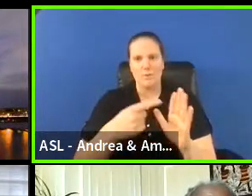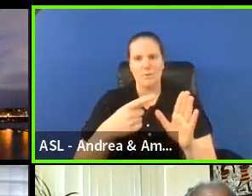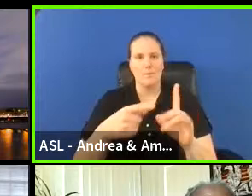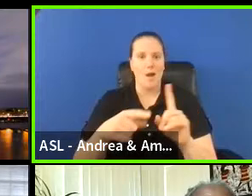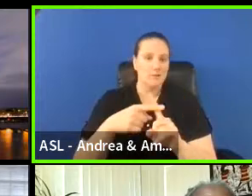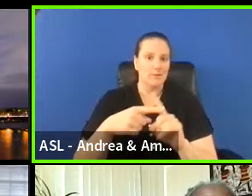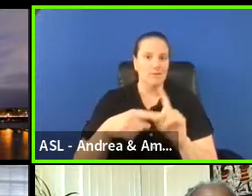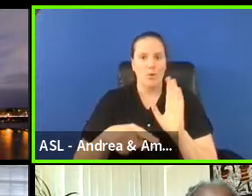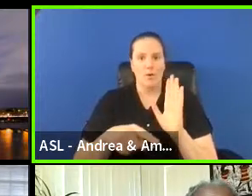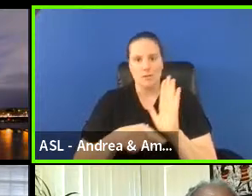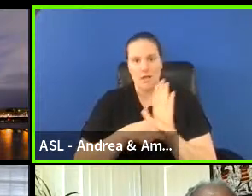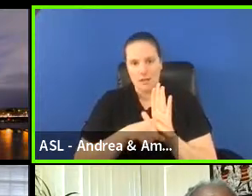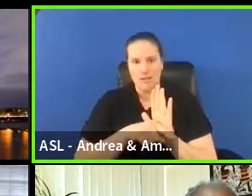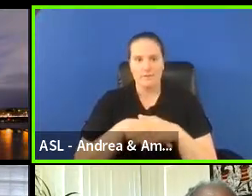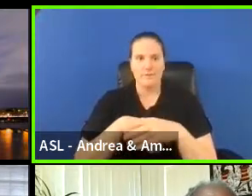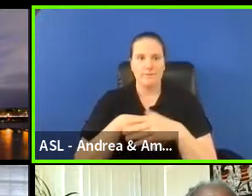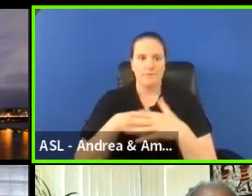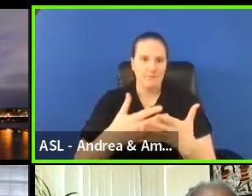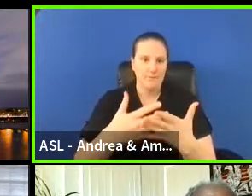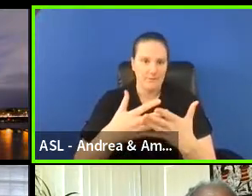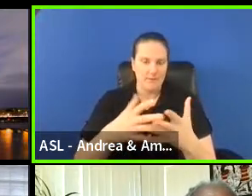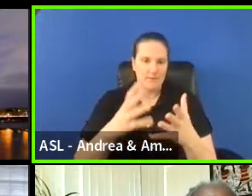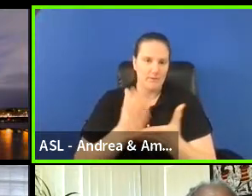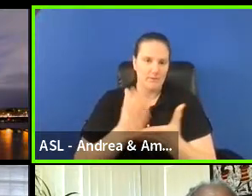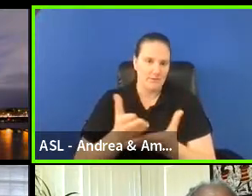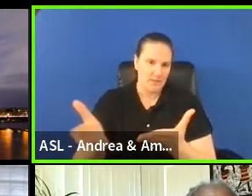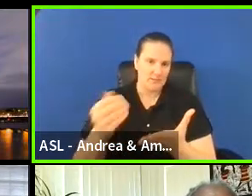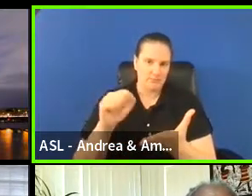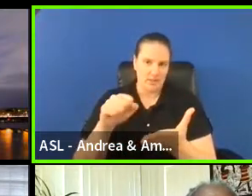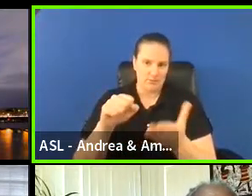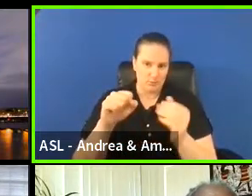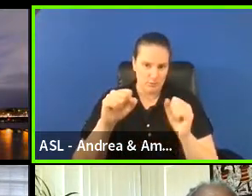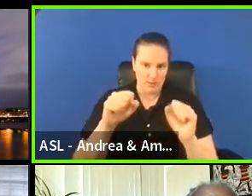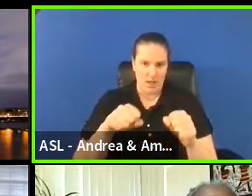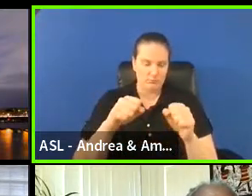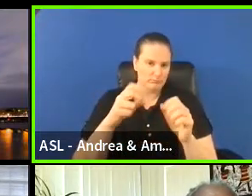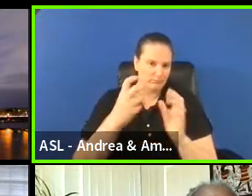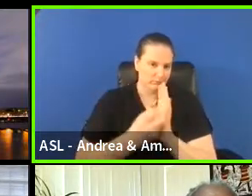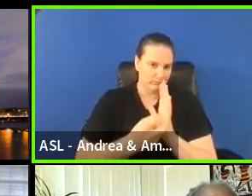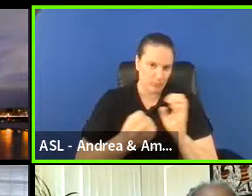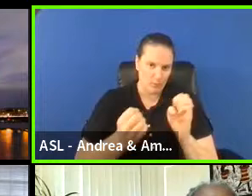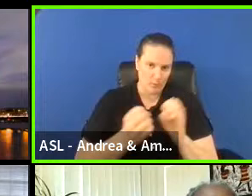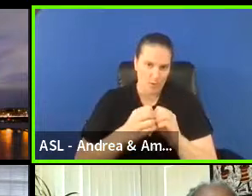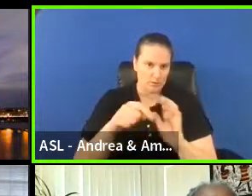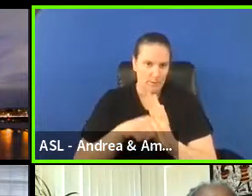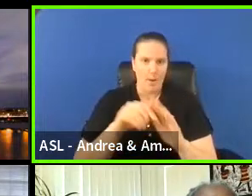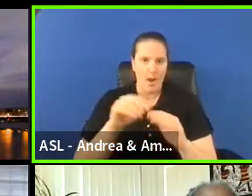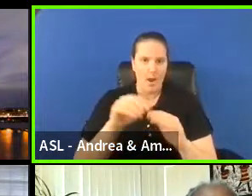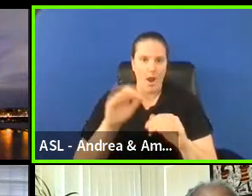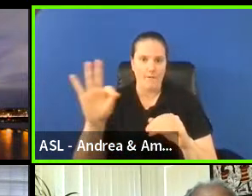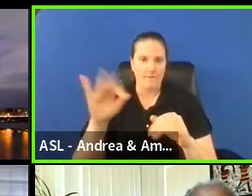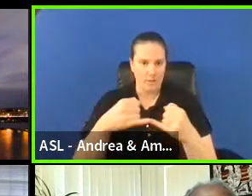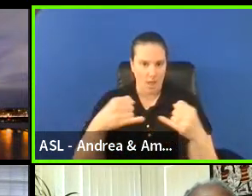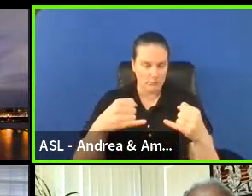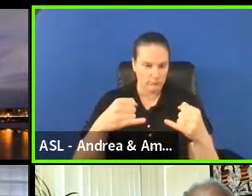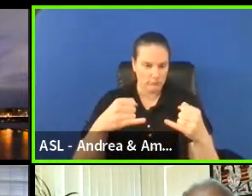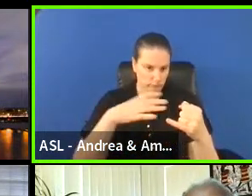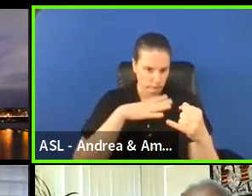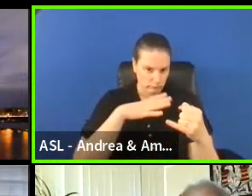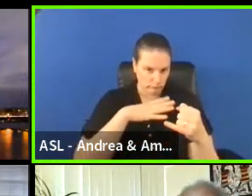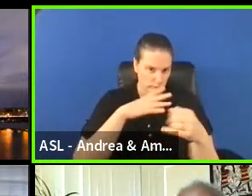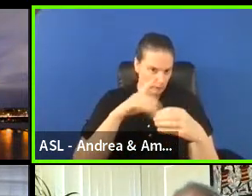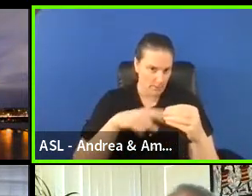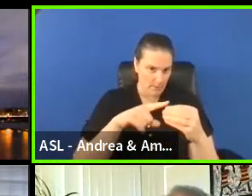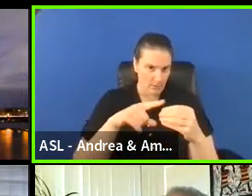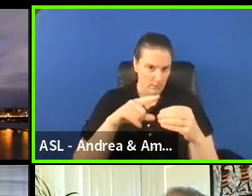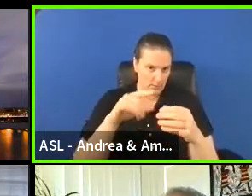negative attributes. So yes, we can dig in a little bit deeper offline about some of the data